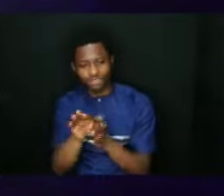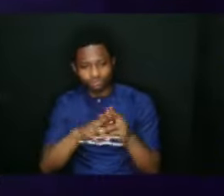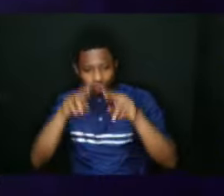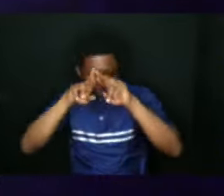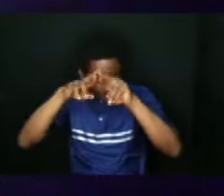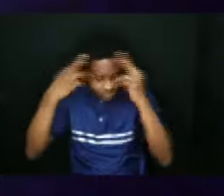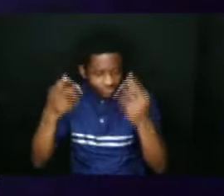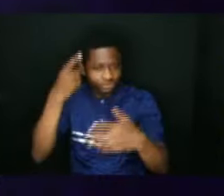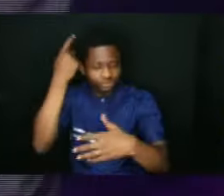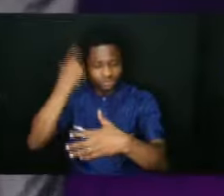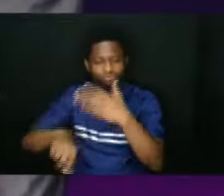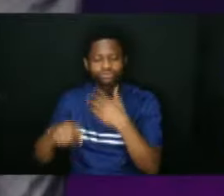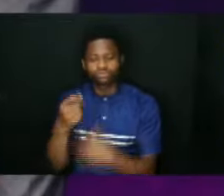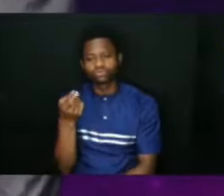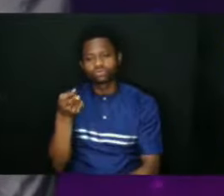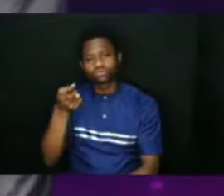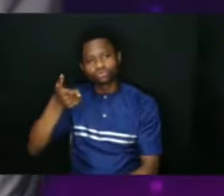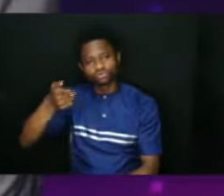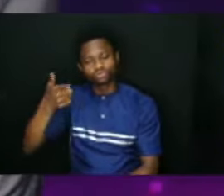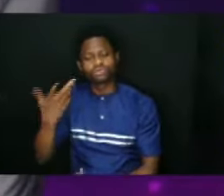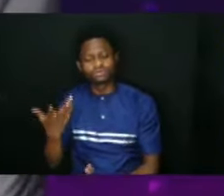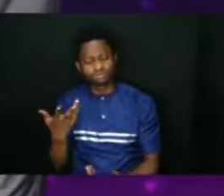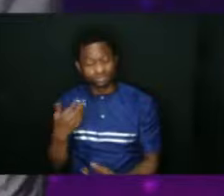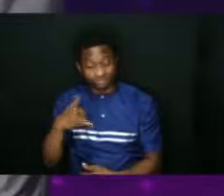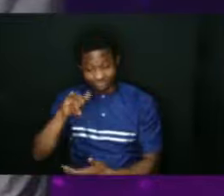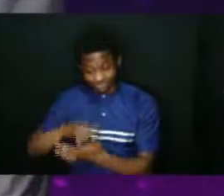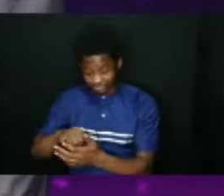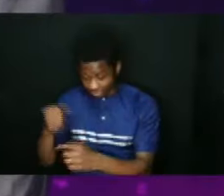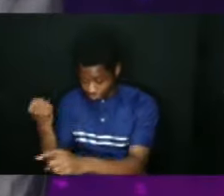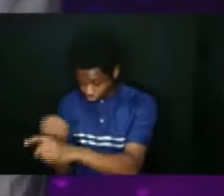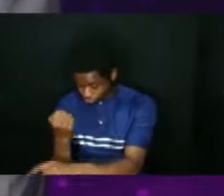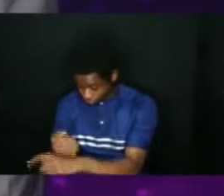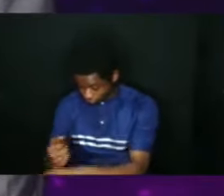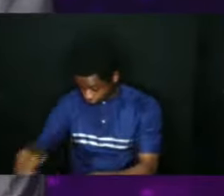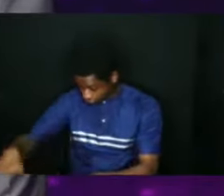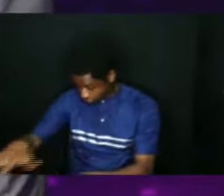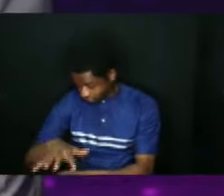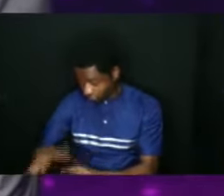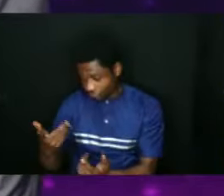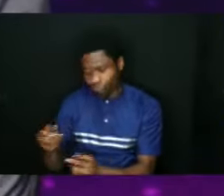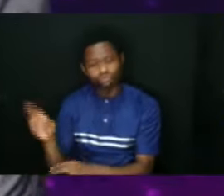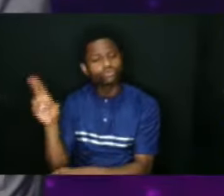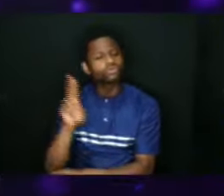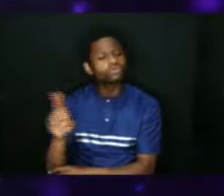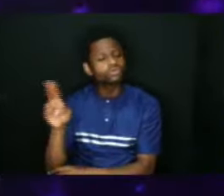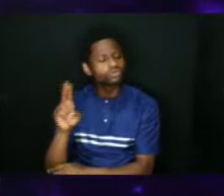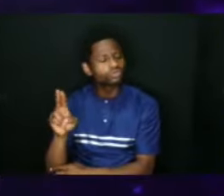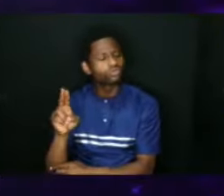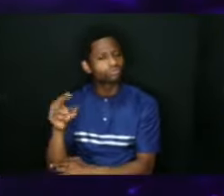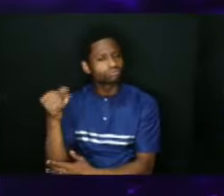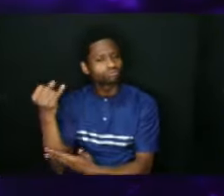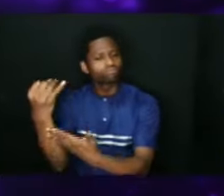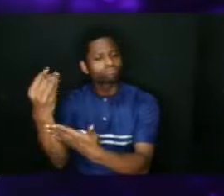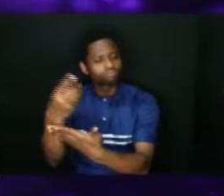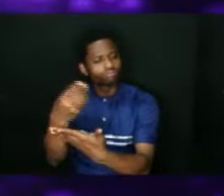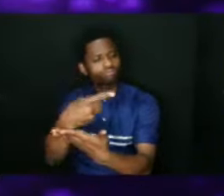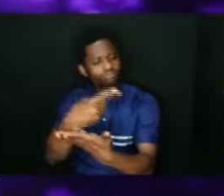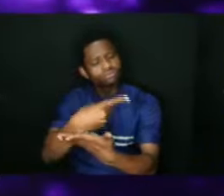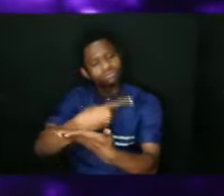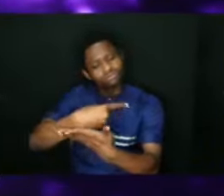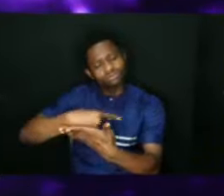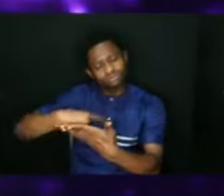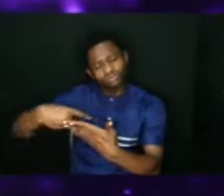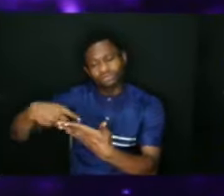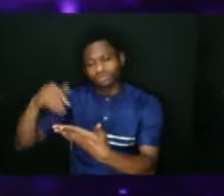21. That these precious stones were also used to design the foundation of the